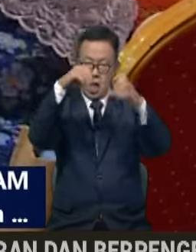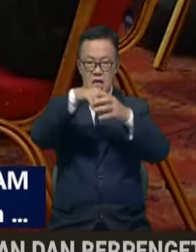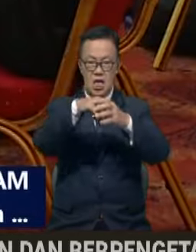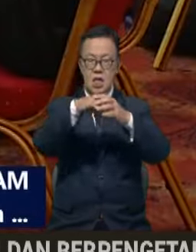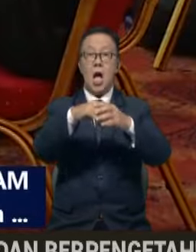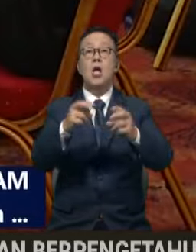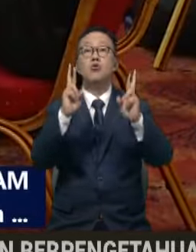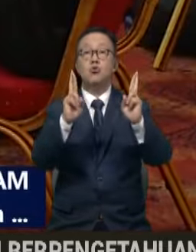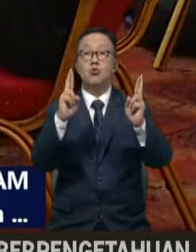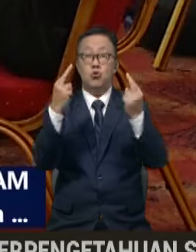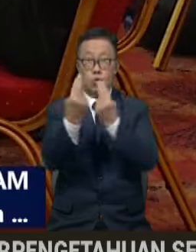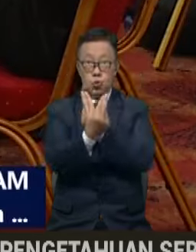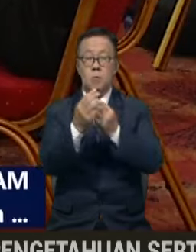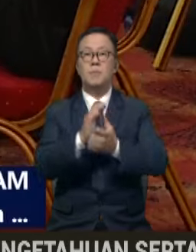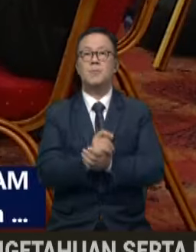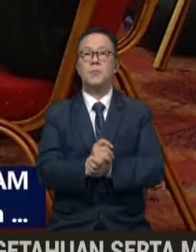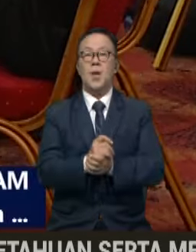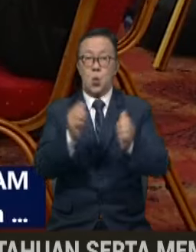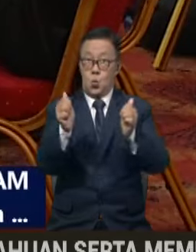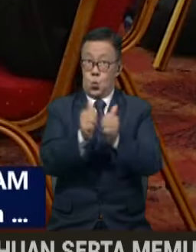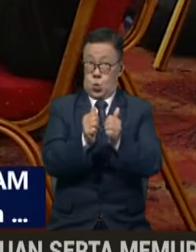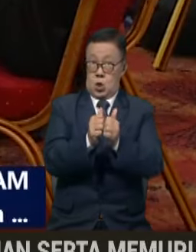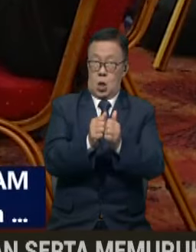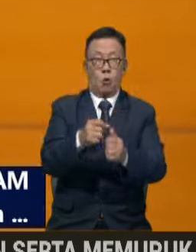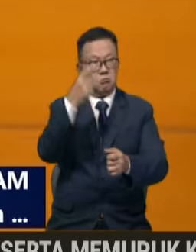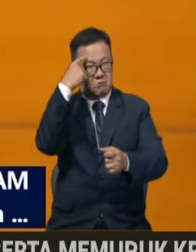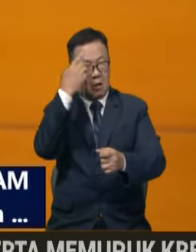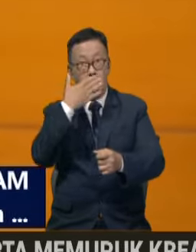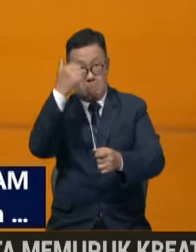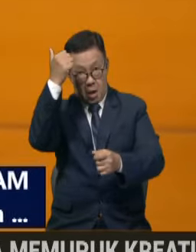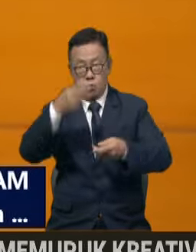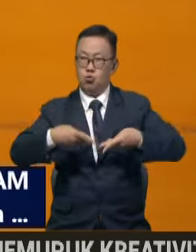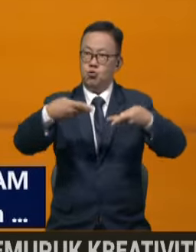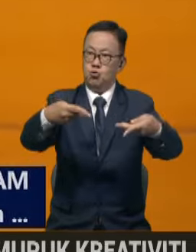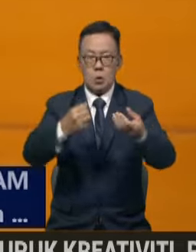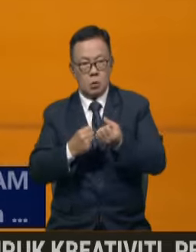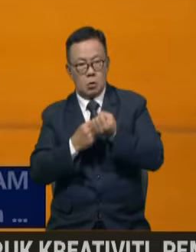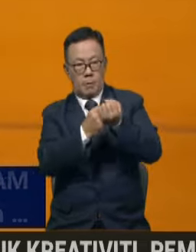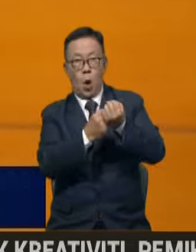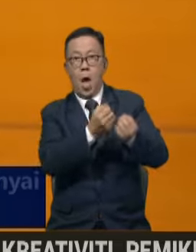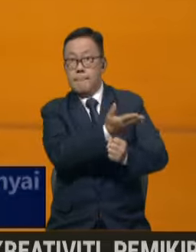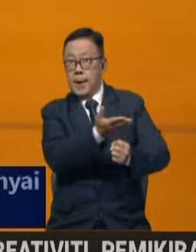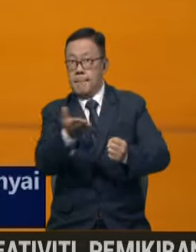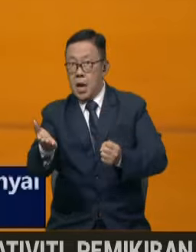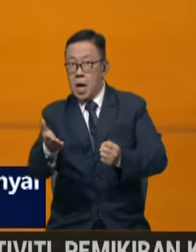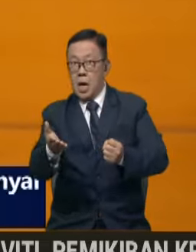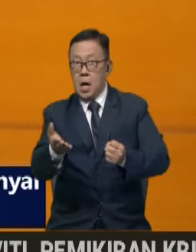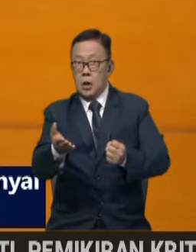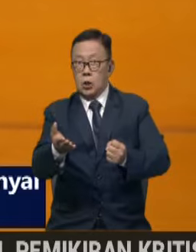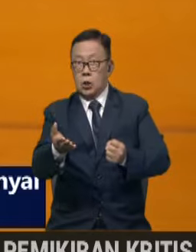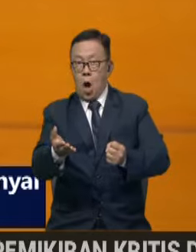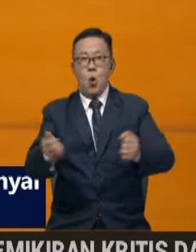classrooms. By fostering a culture of innovation, providing support and resources, and cultivating